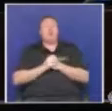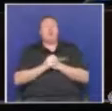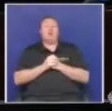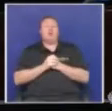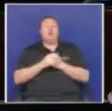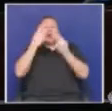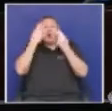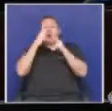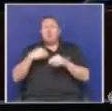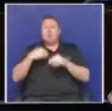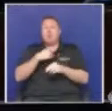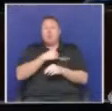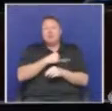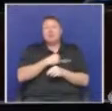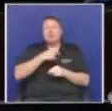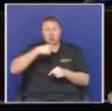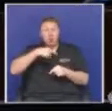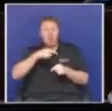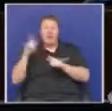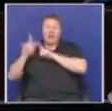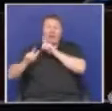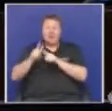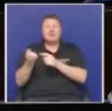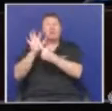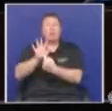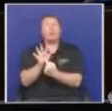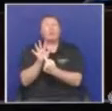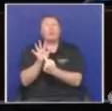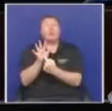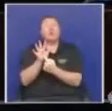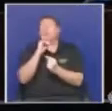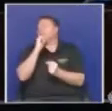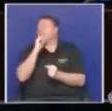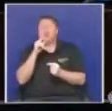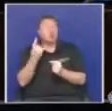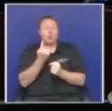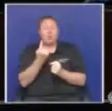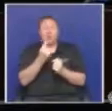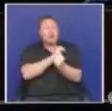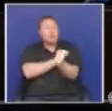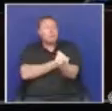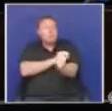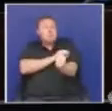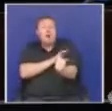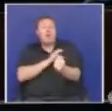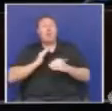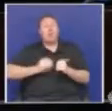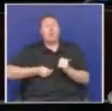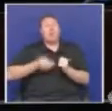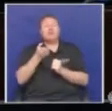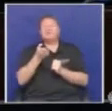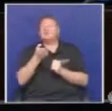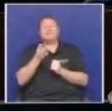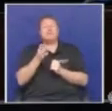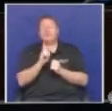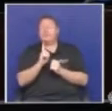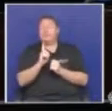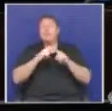us to leave a legacy behind that will also not only empower women, but that we will